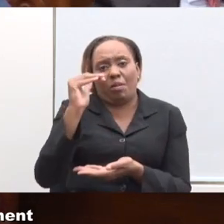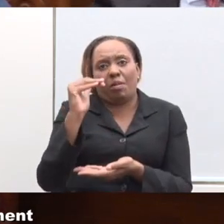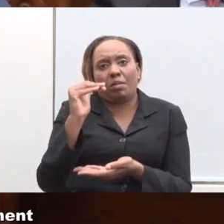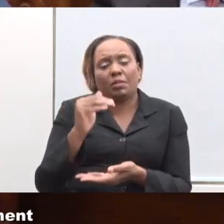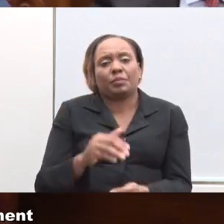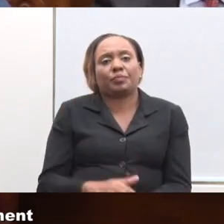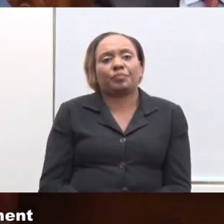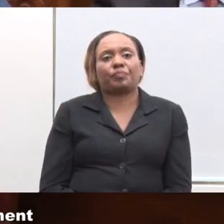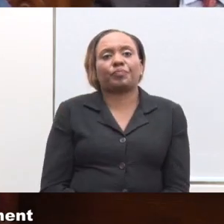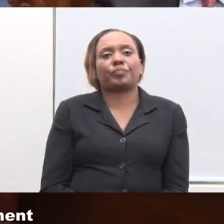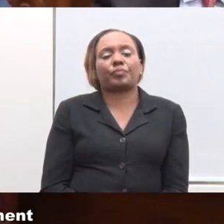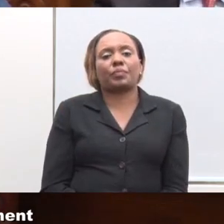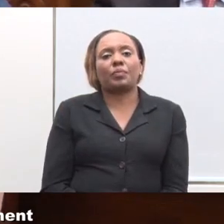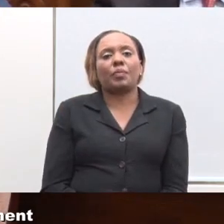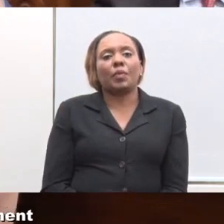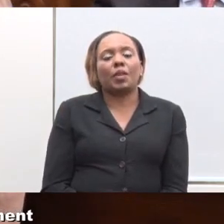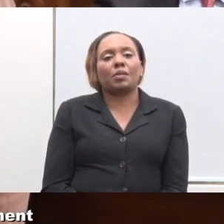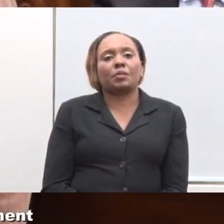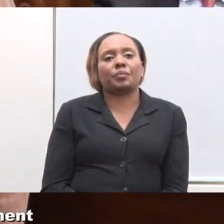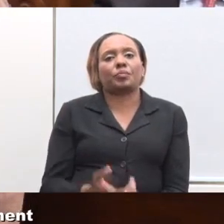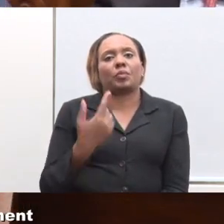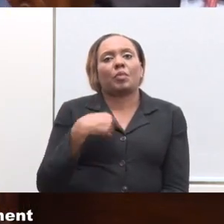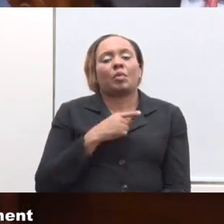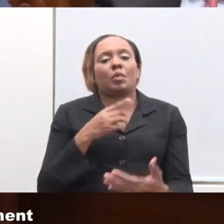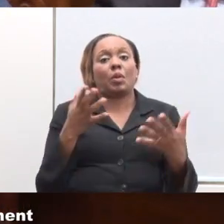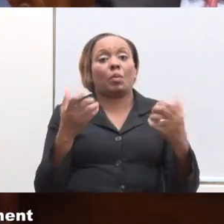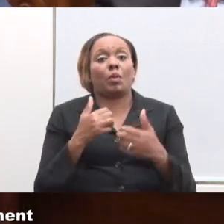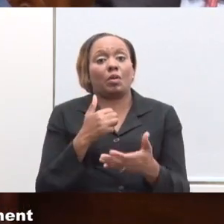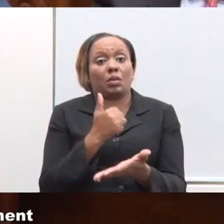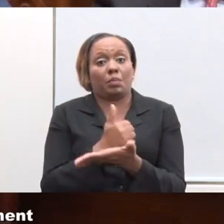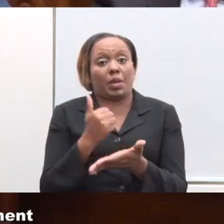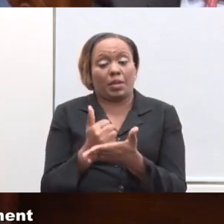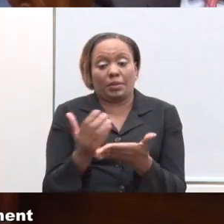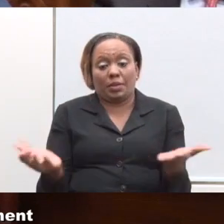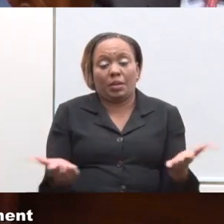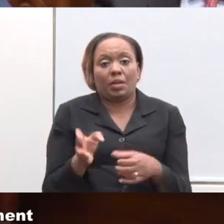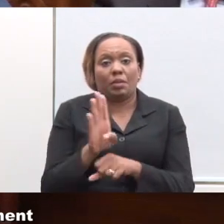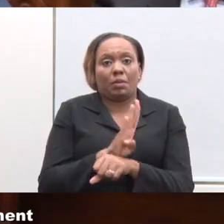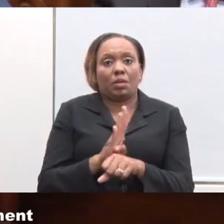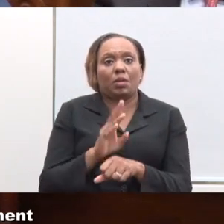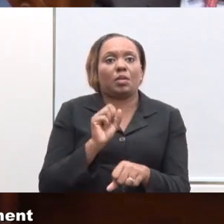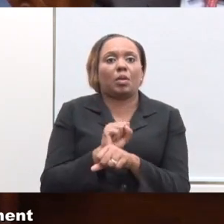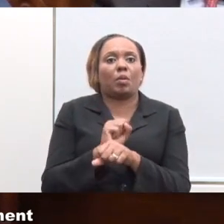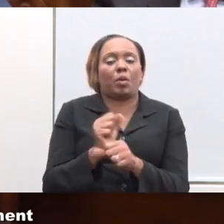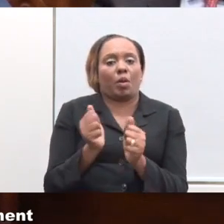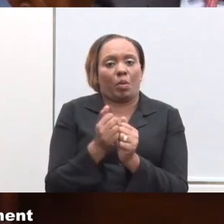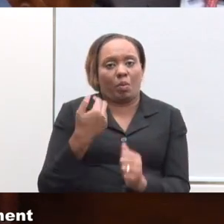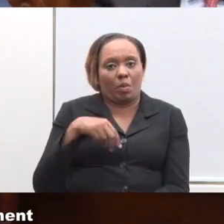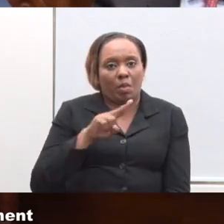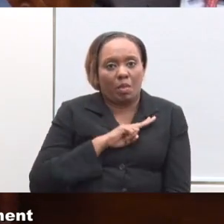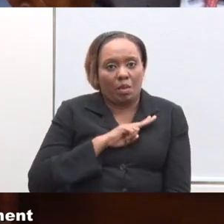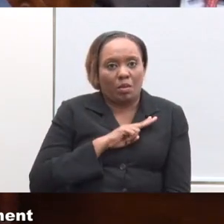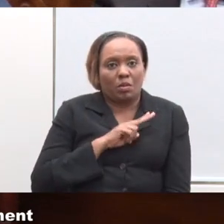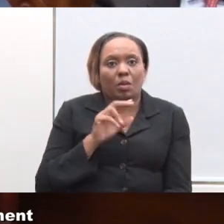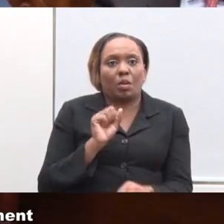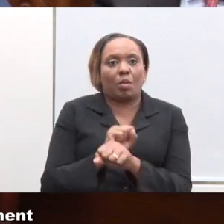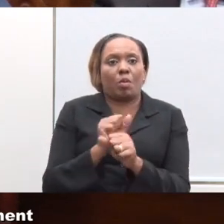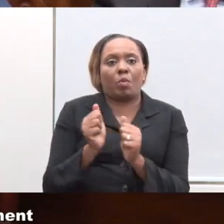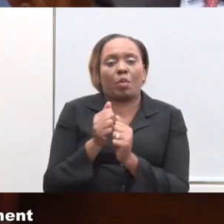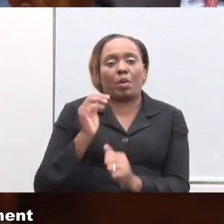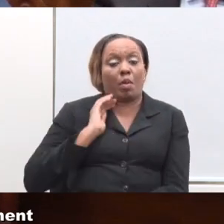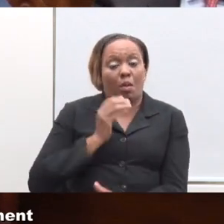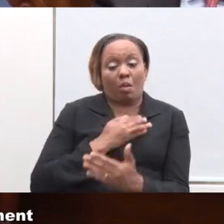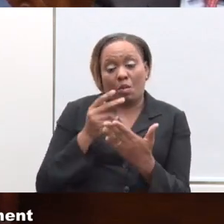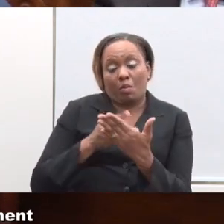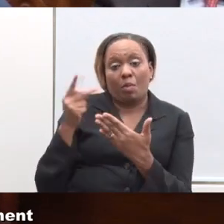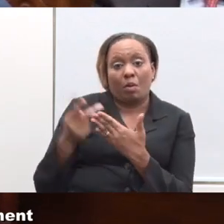the banks of Barbados and to ask the banks of this country to work with us in a program to be able to